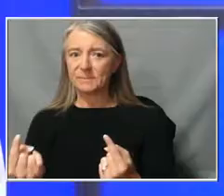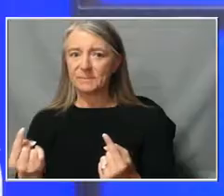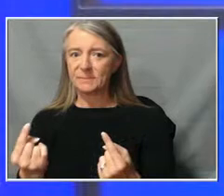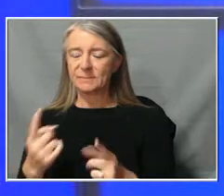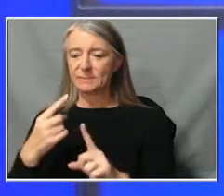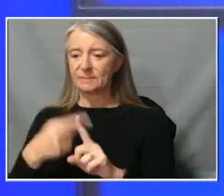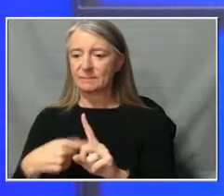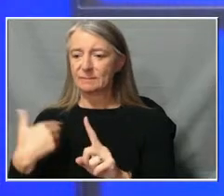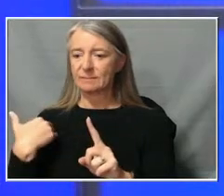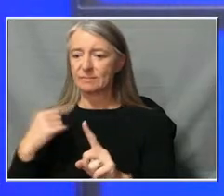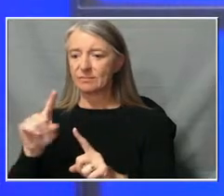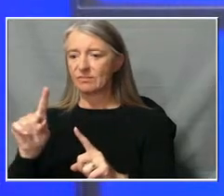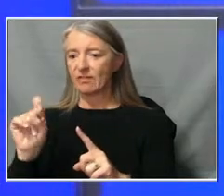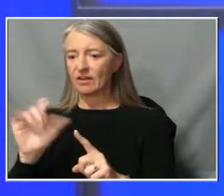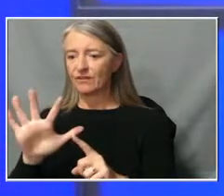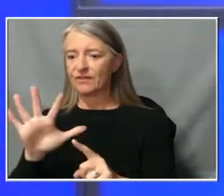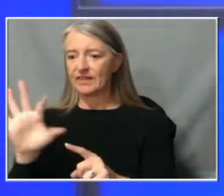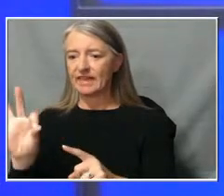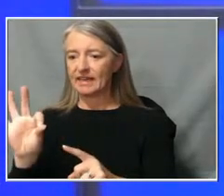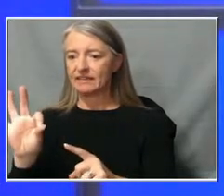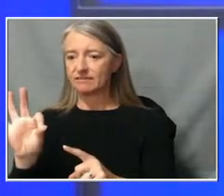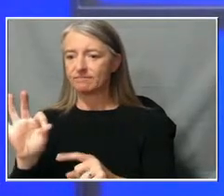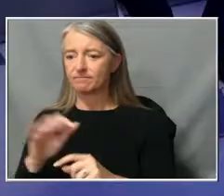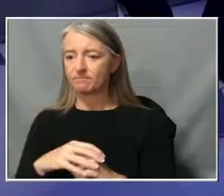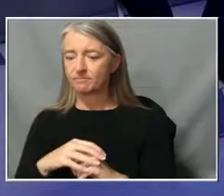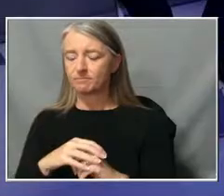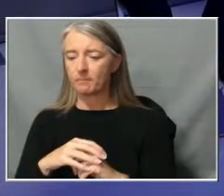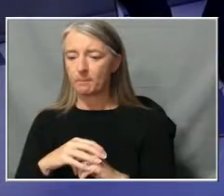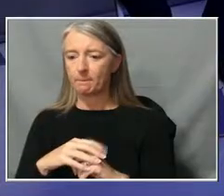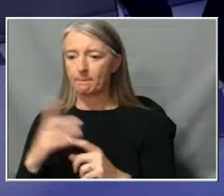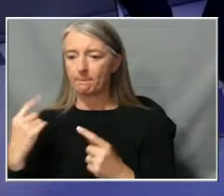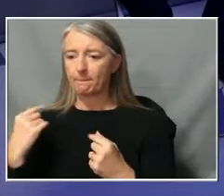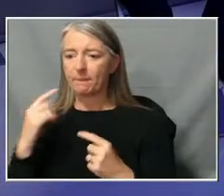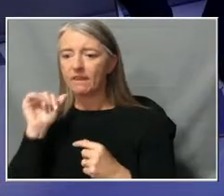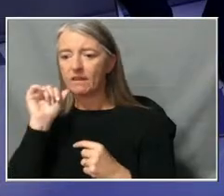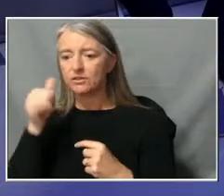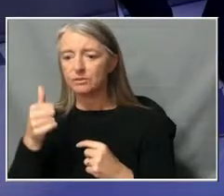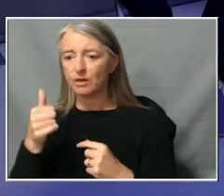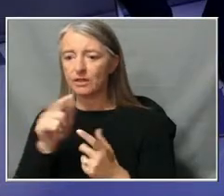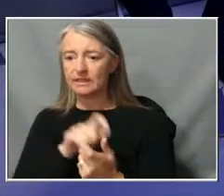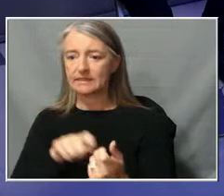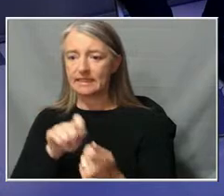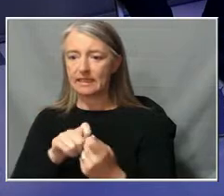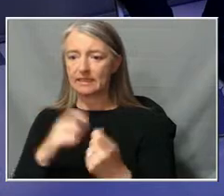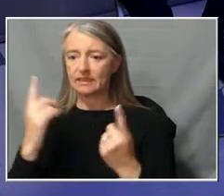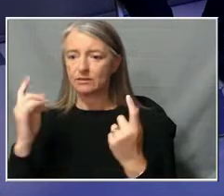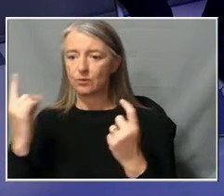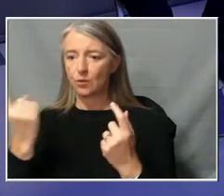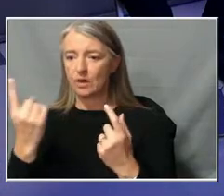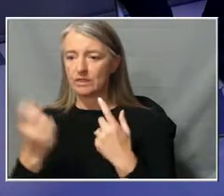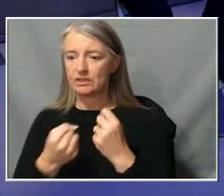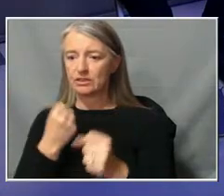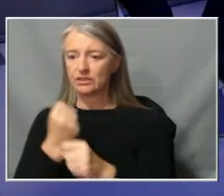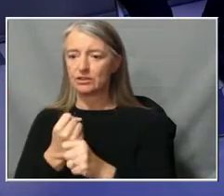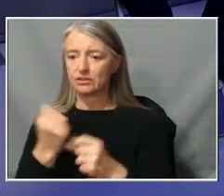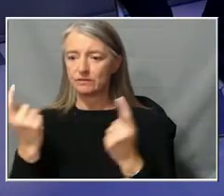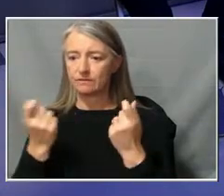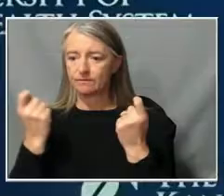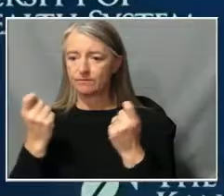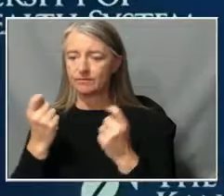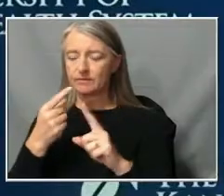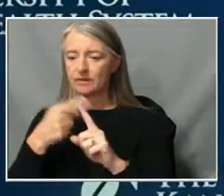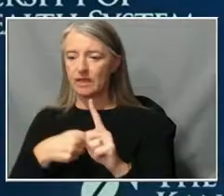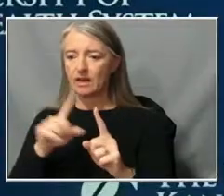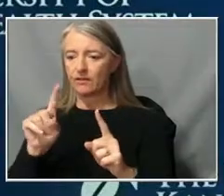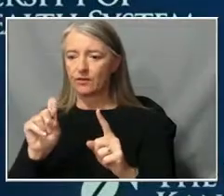about 159 and counting. Yeah, and so tomorrow is our exactly 1 year. So I think as of last month, 150 something. I think